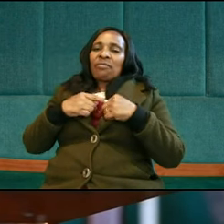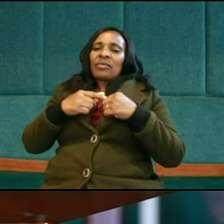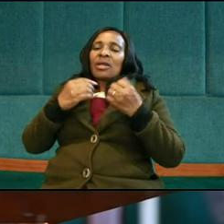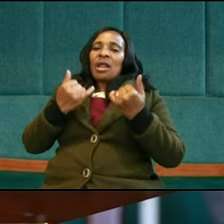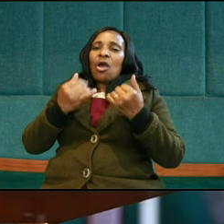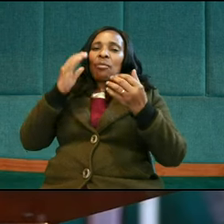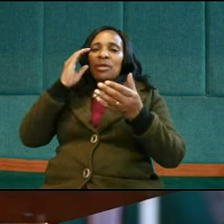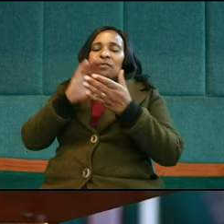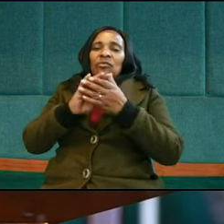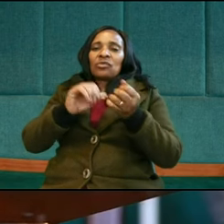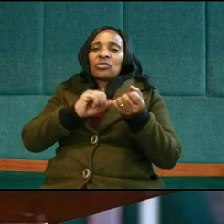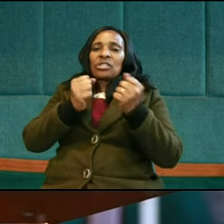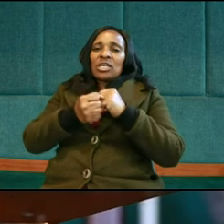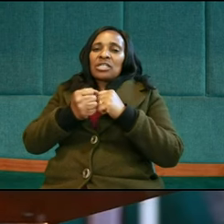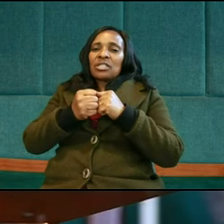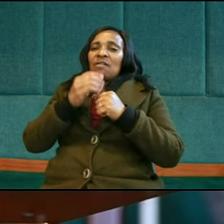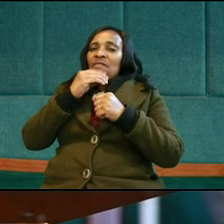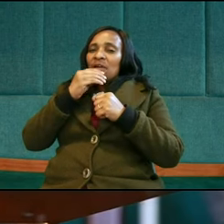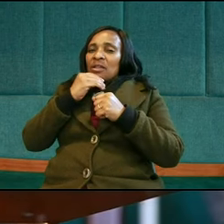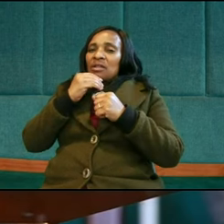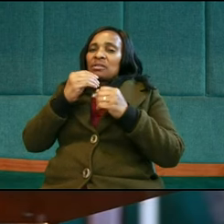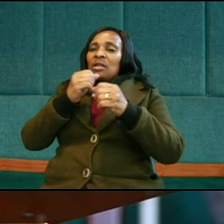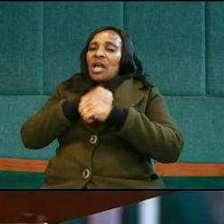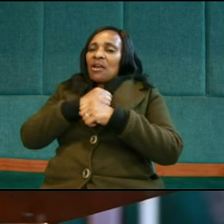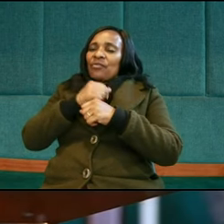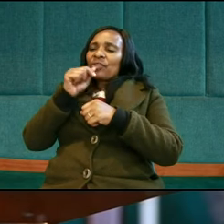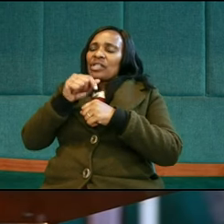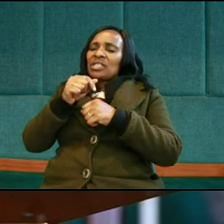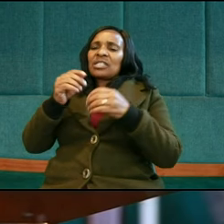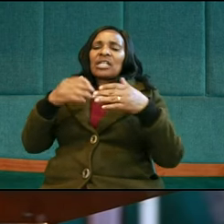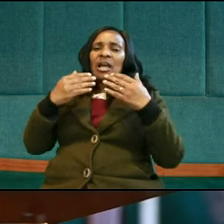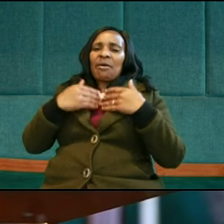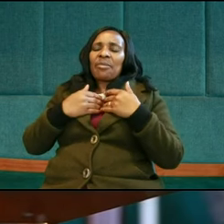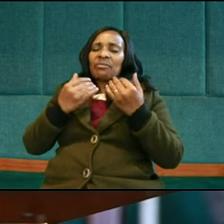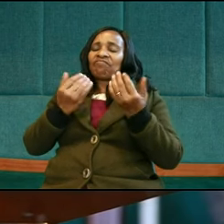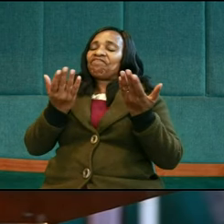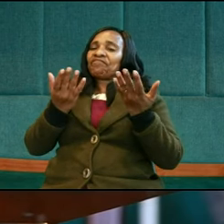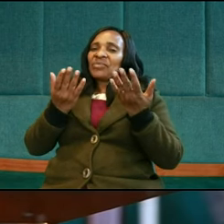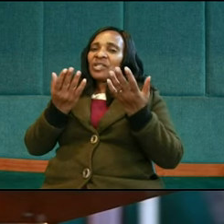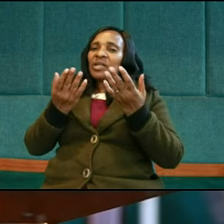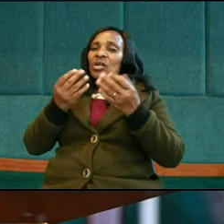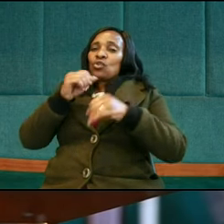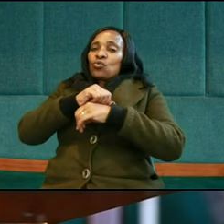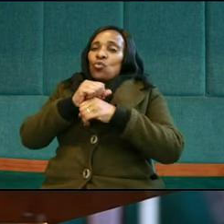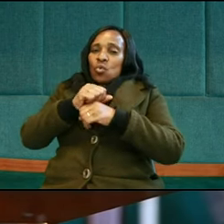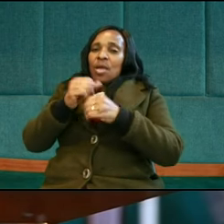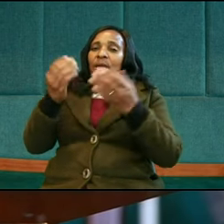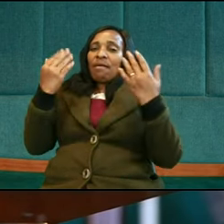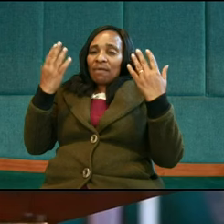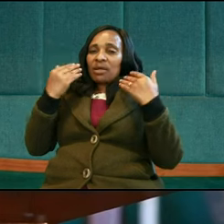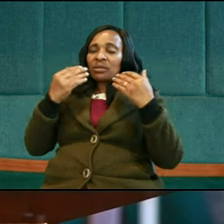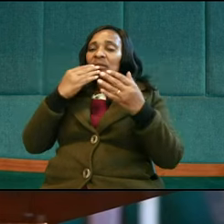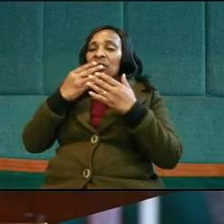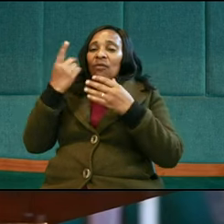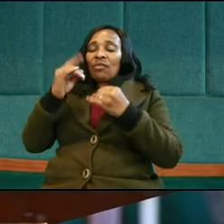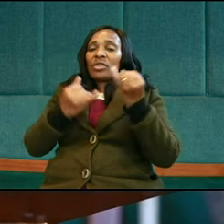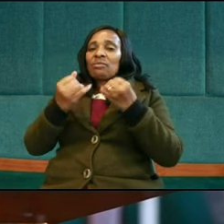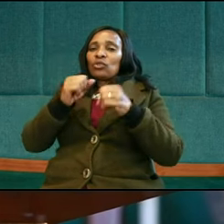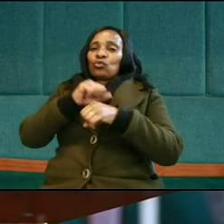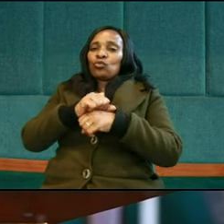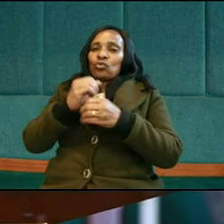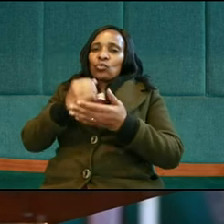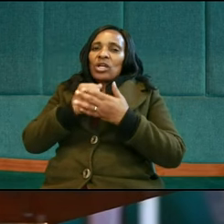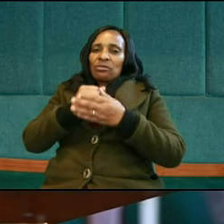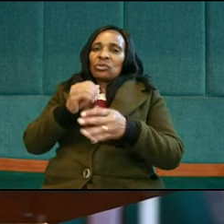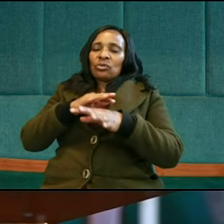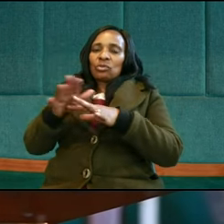life. They think it's the happiest school ever. Thank you for your Sabbath school mission offering today that will help spread the gospel